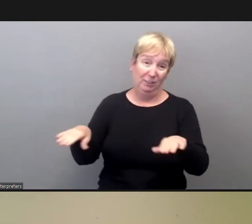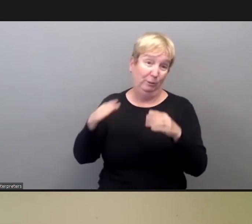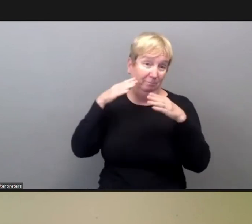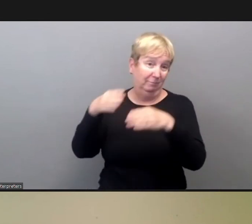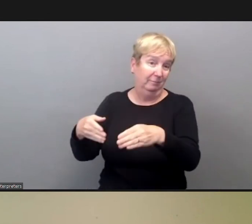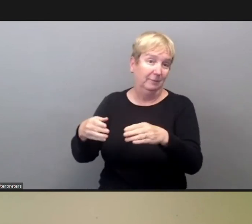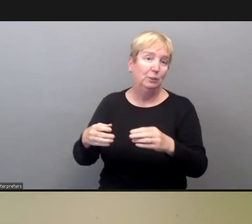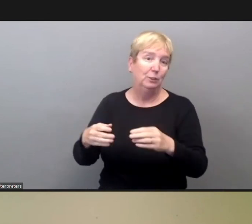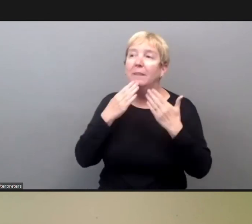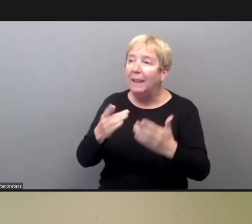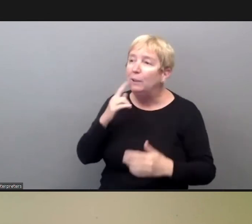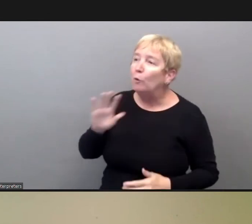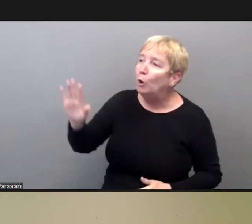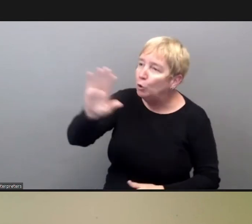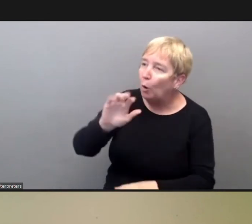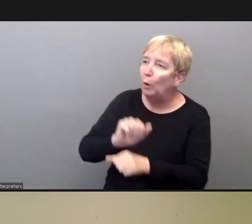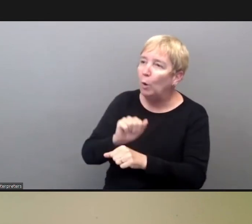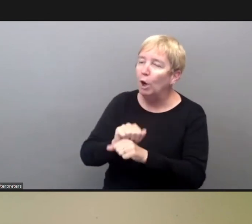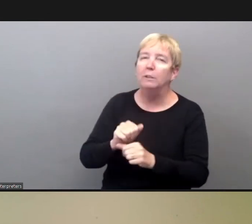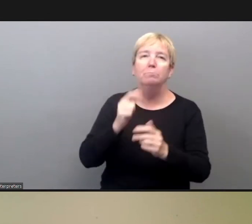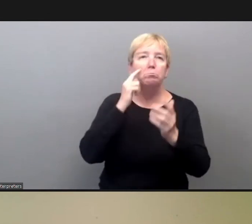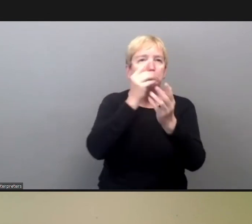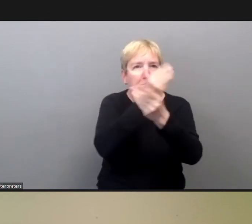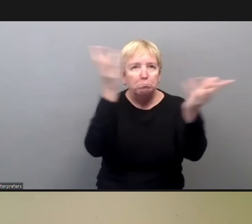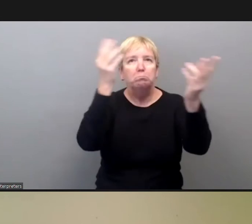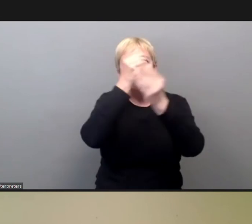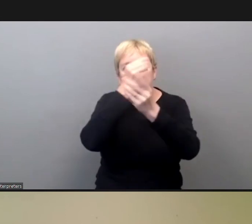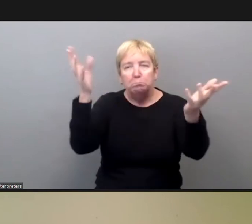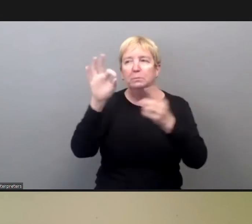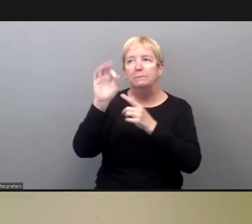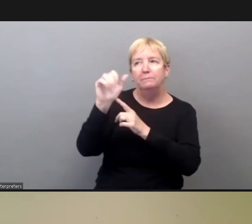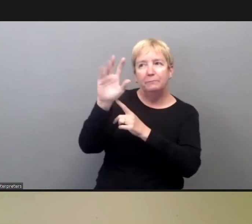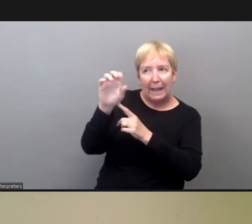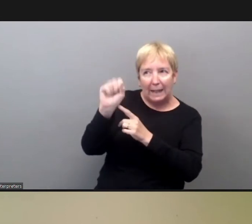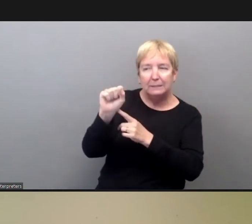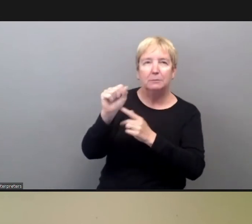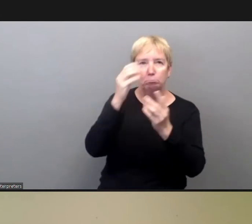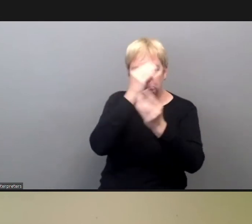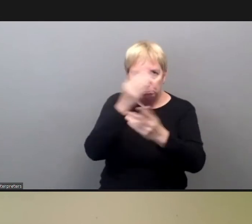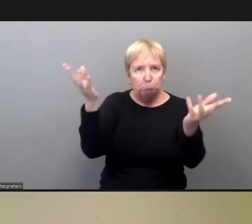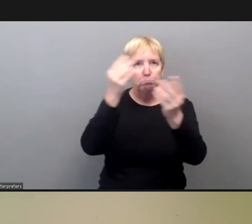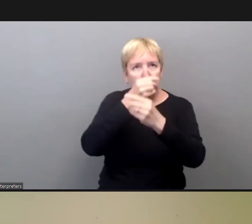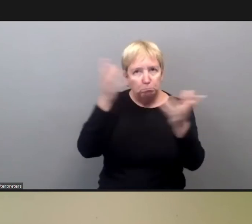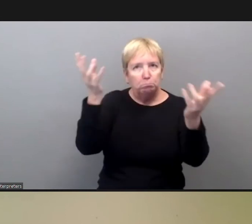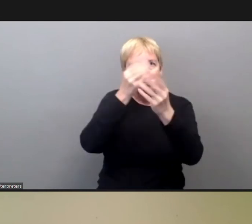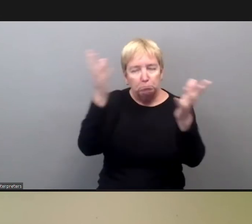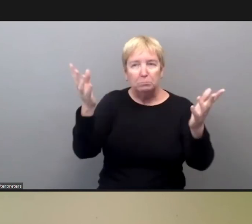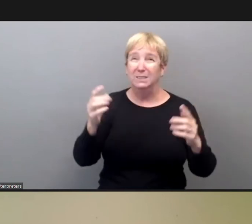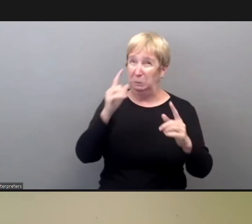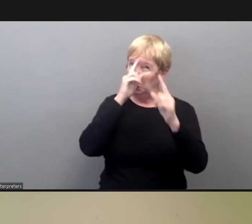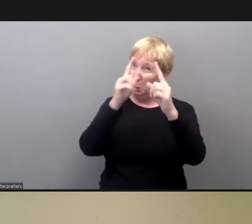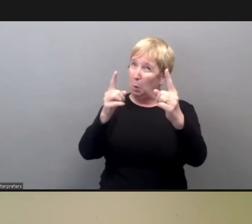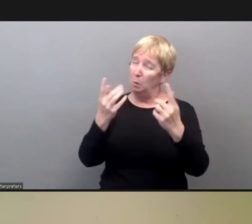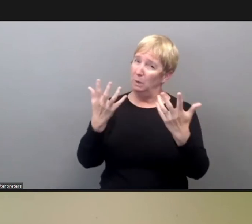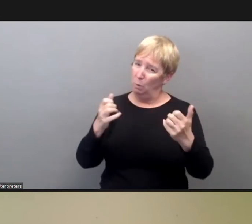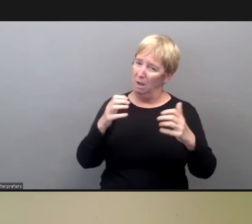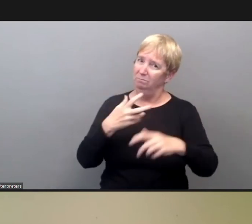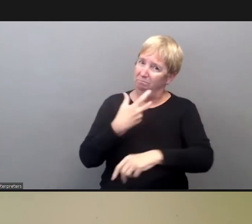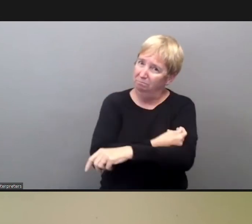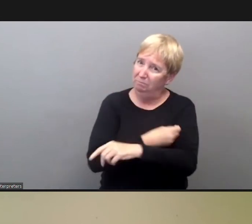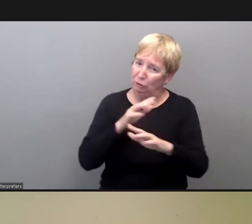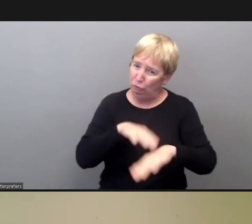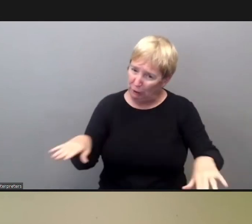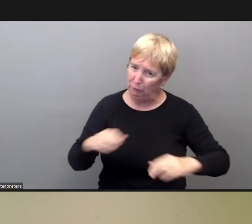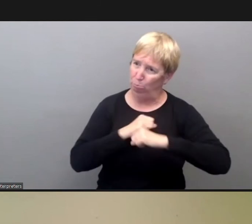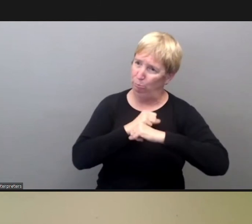of let people know the facts and get the information out there so we can get our kids vaccinated and protected as well. So thank